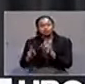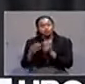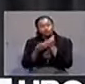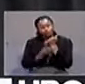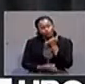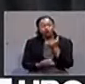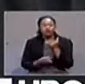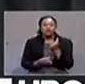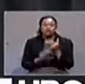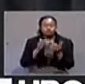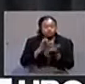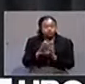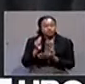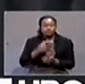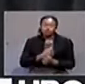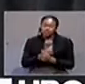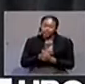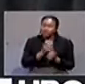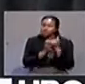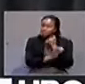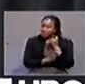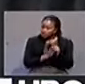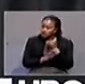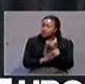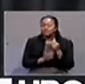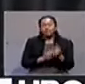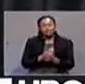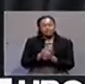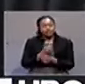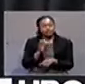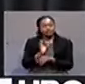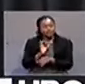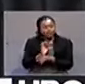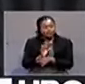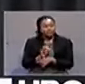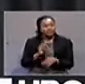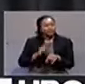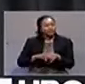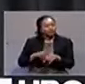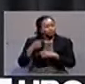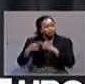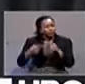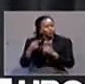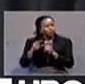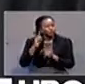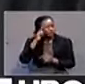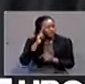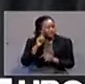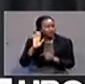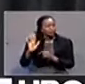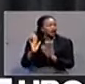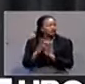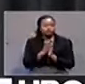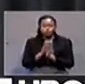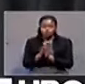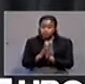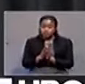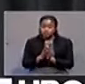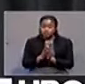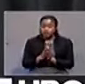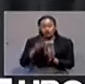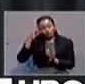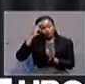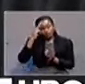country, loved his church. Whenever I think about his legacy, two things come to my mind, Right Honorable